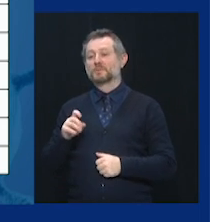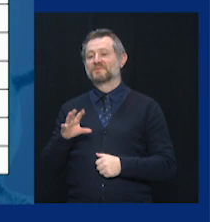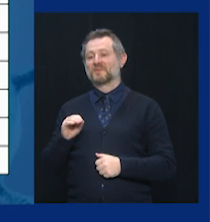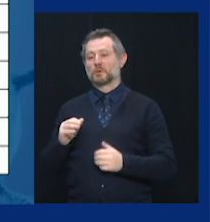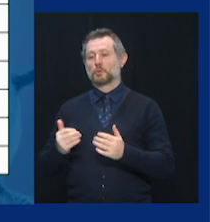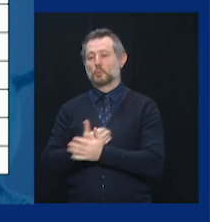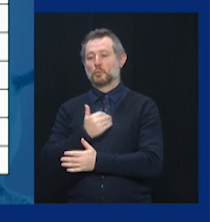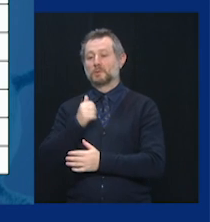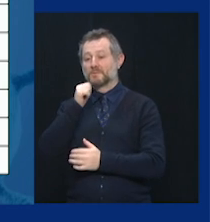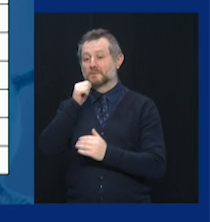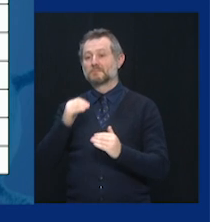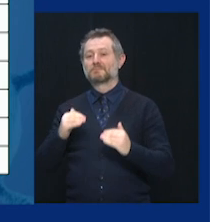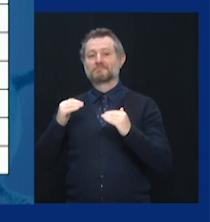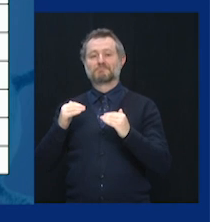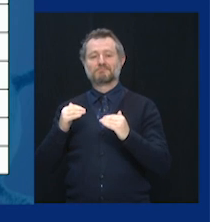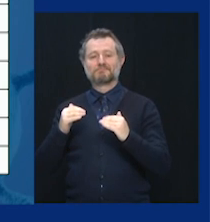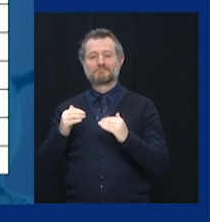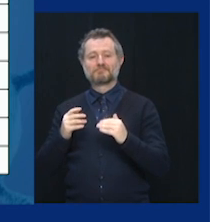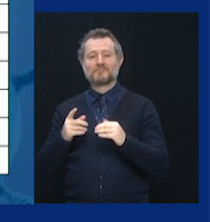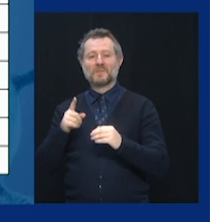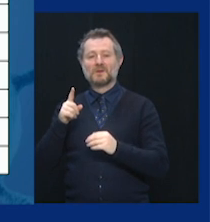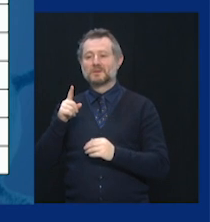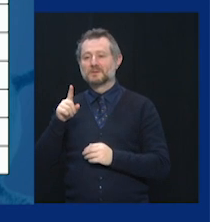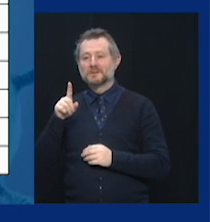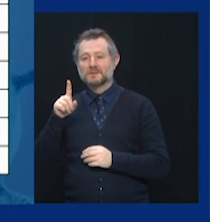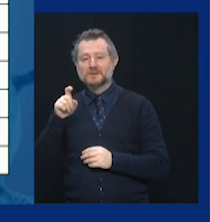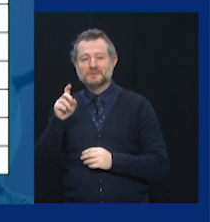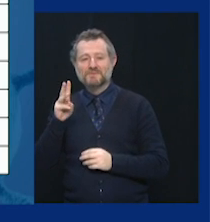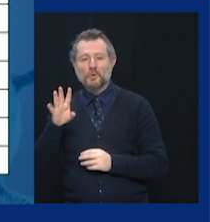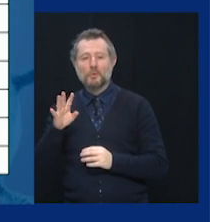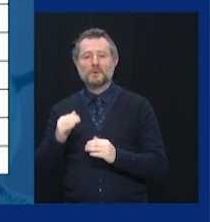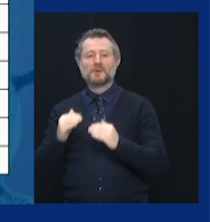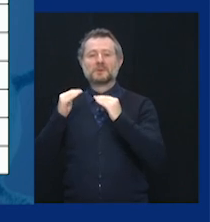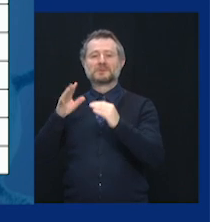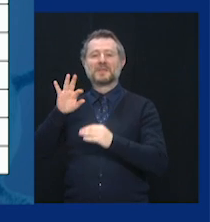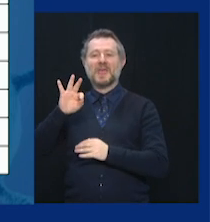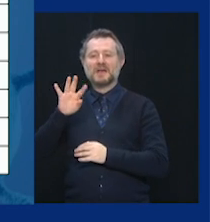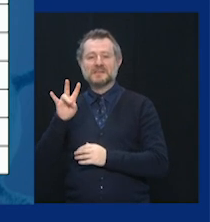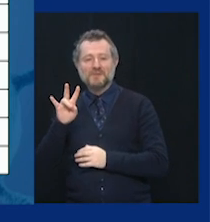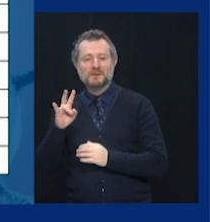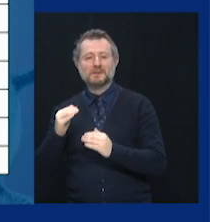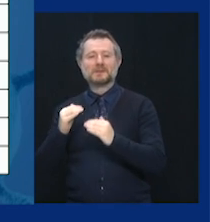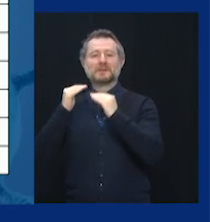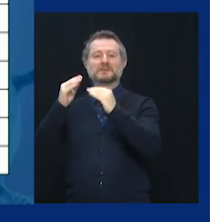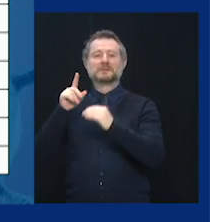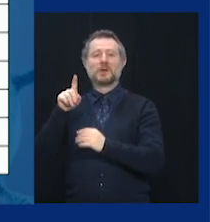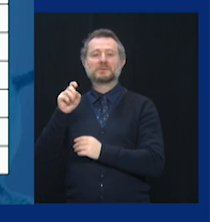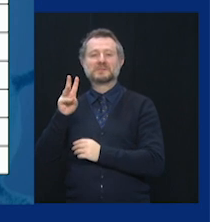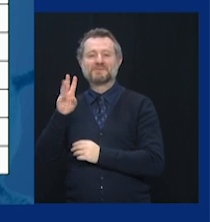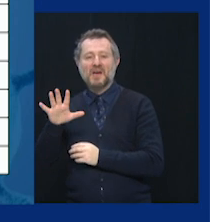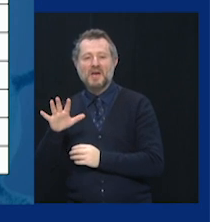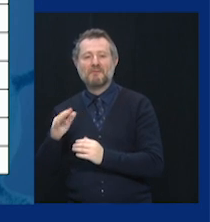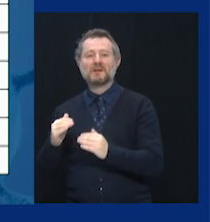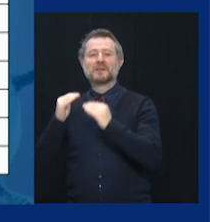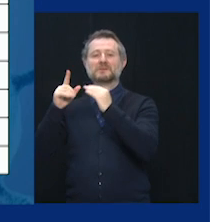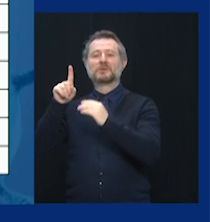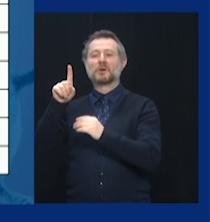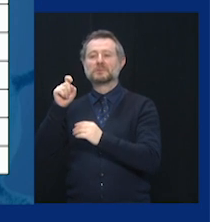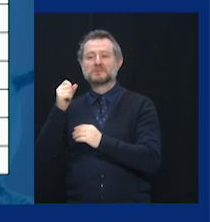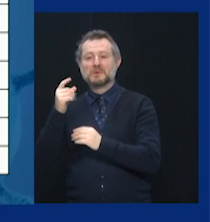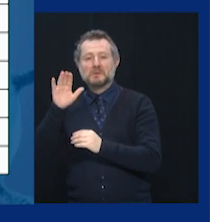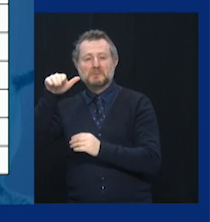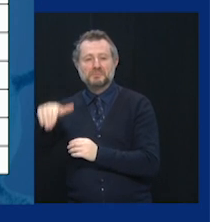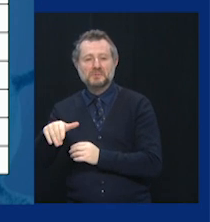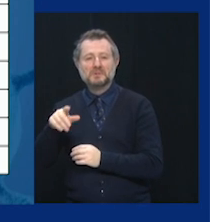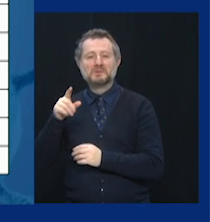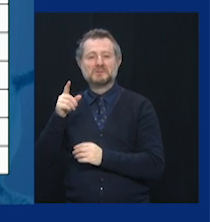a day, 97 people a day, 165 a day. Then it starts to turn, 111 per day,